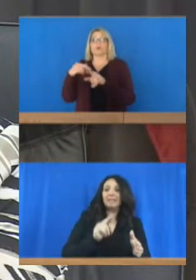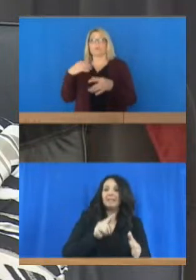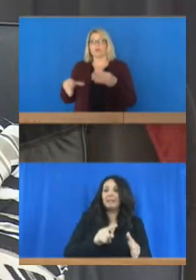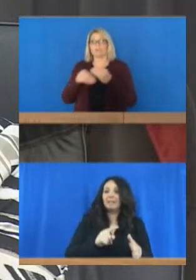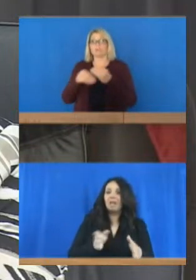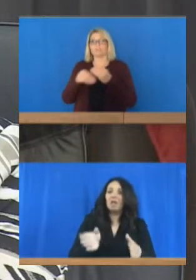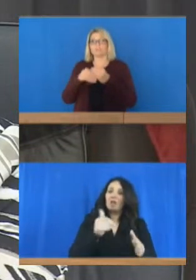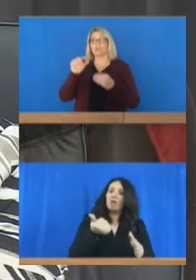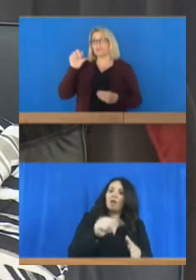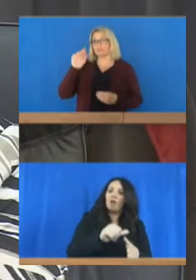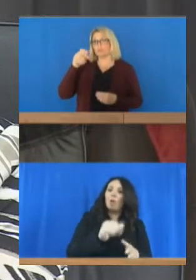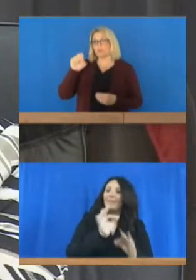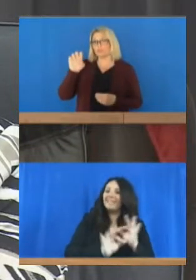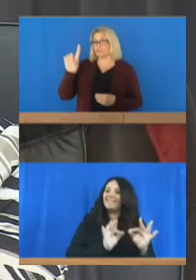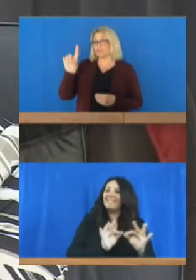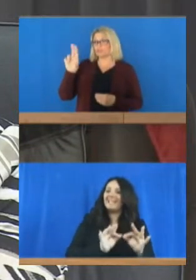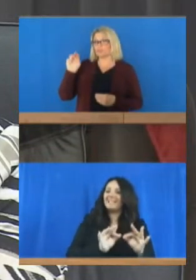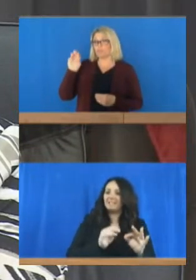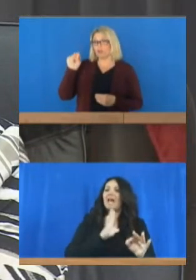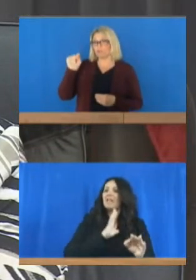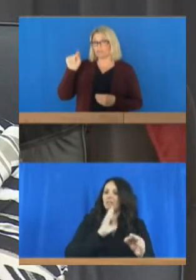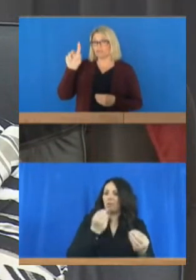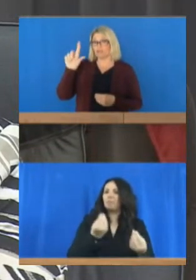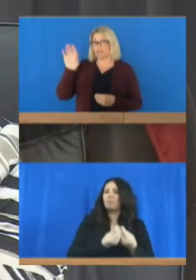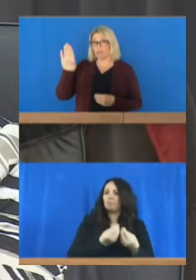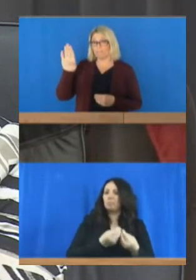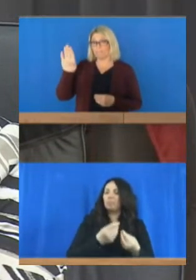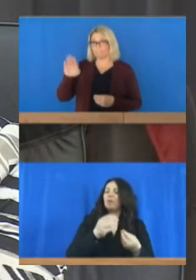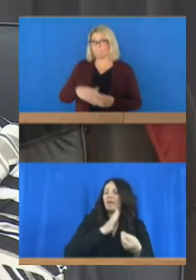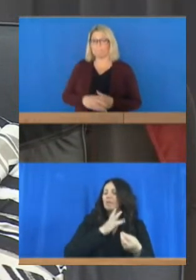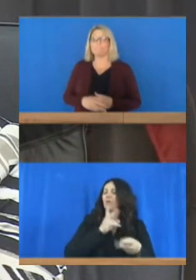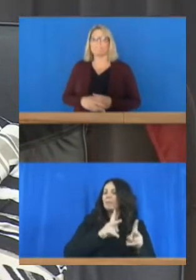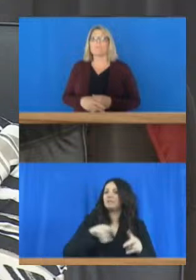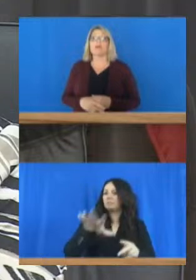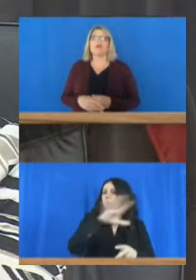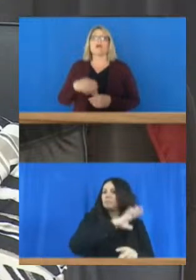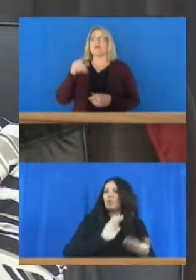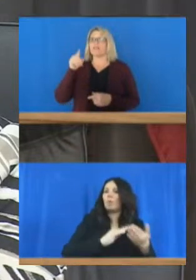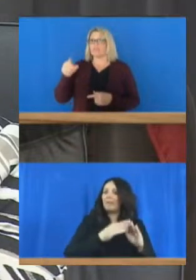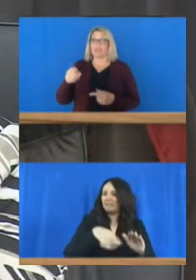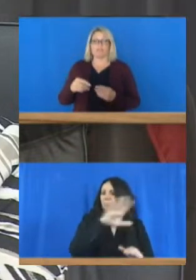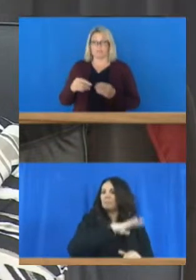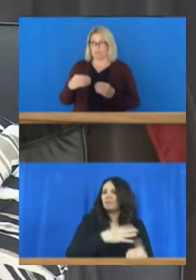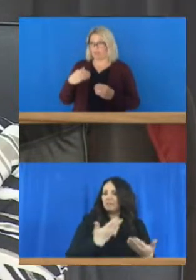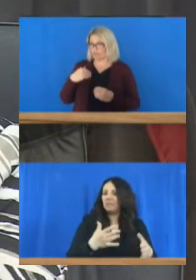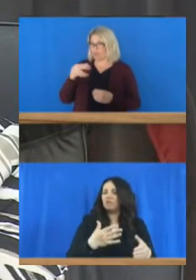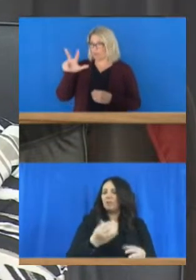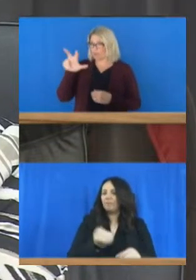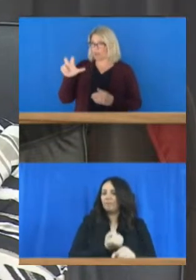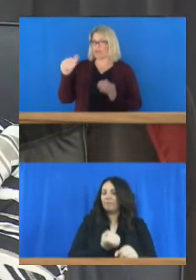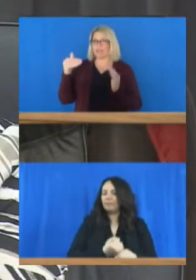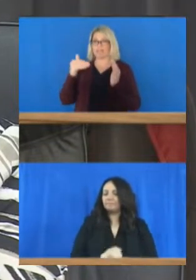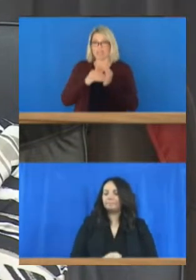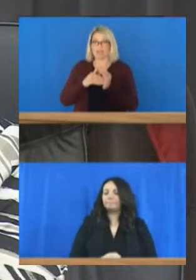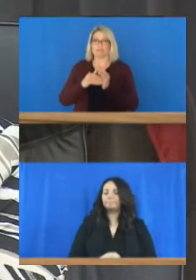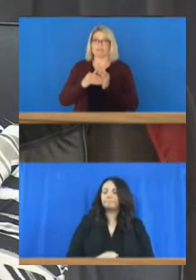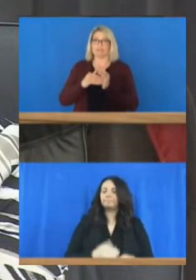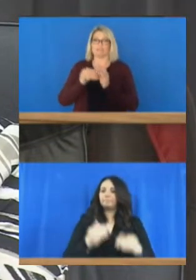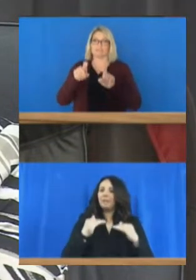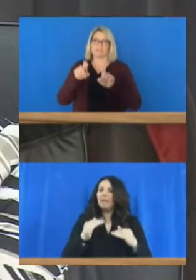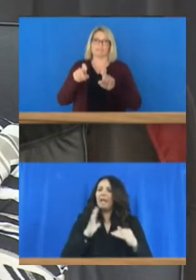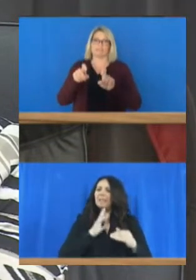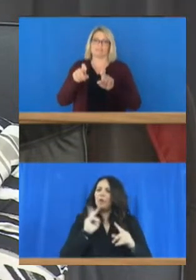test results to determine which variants are involved in the different cases. And it's proved very, very important for our case